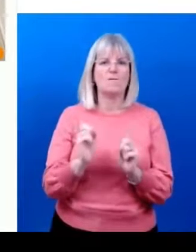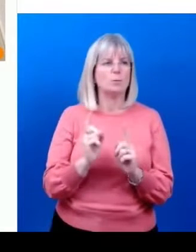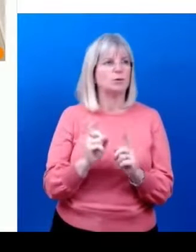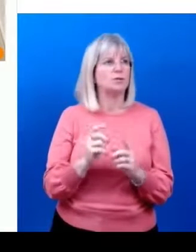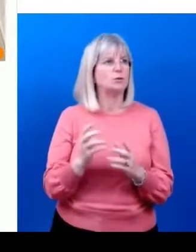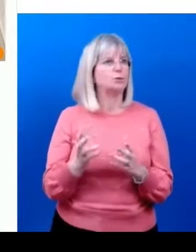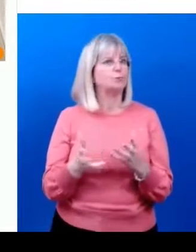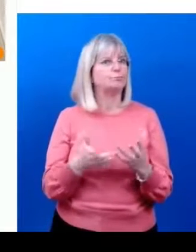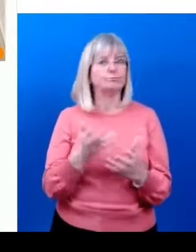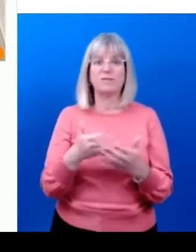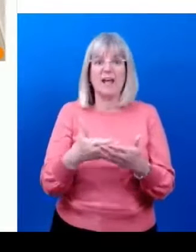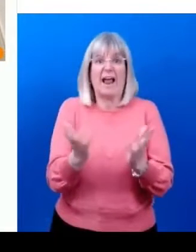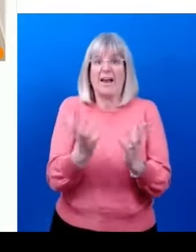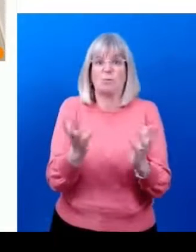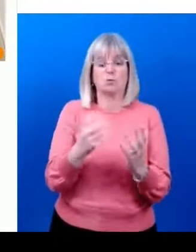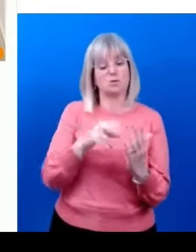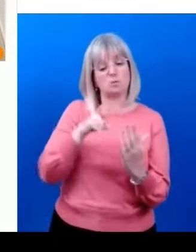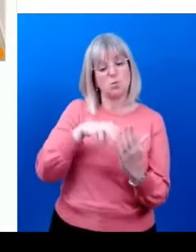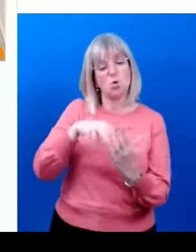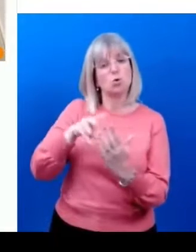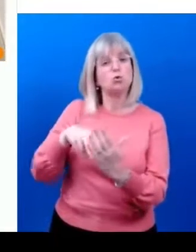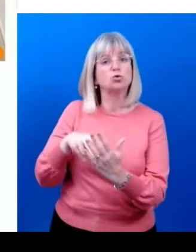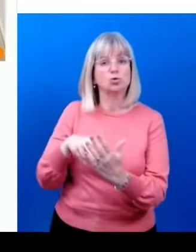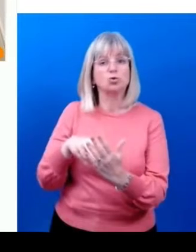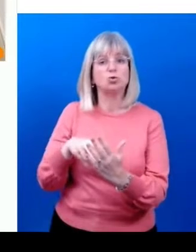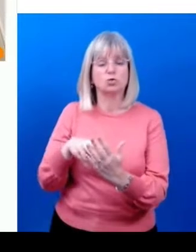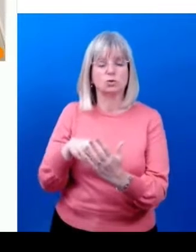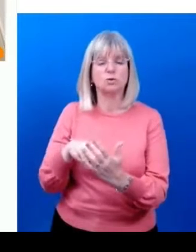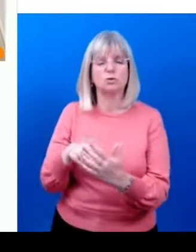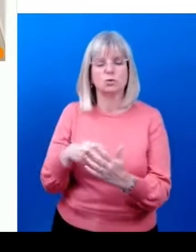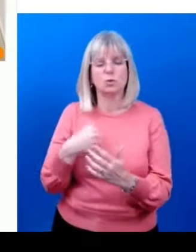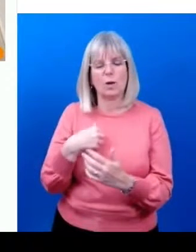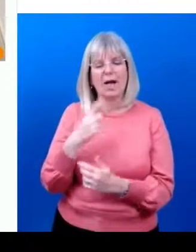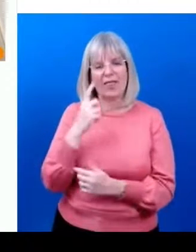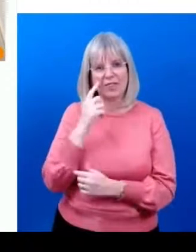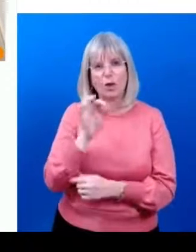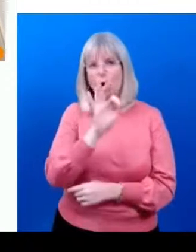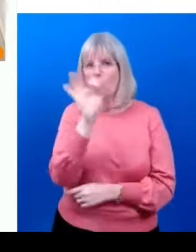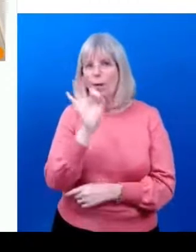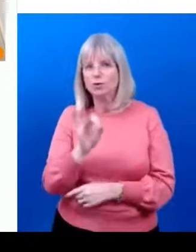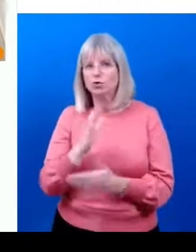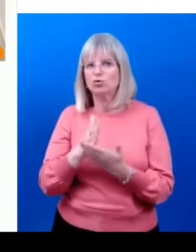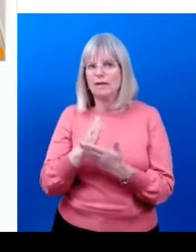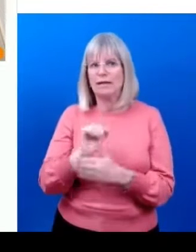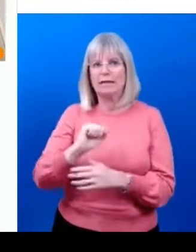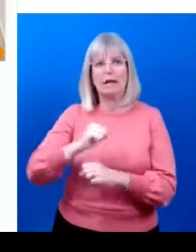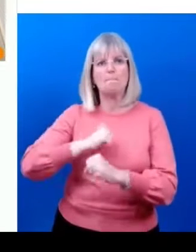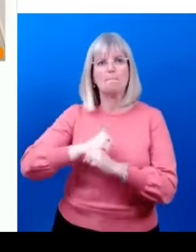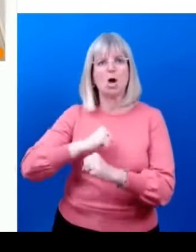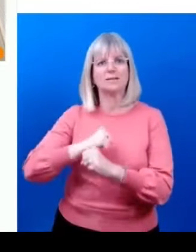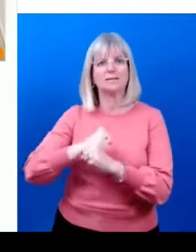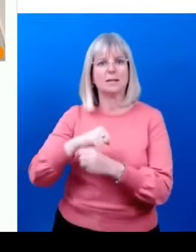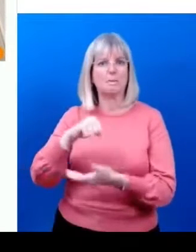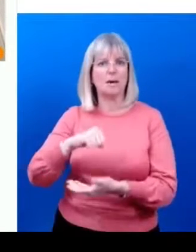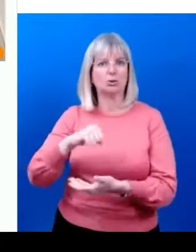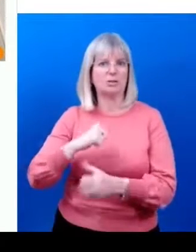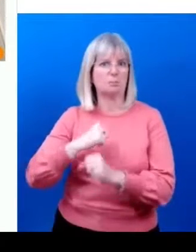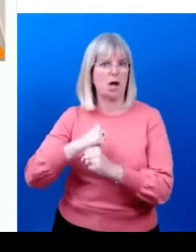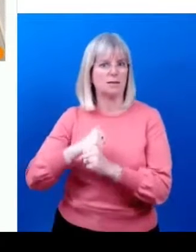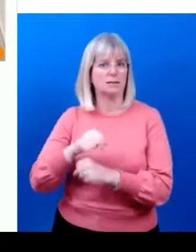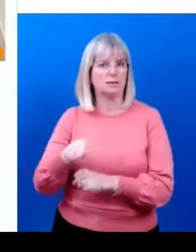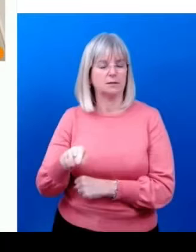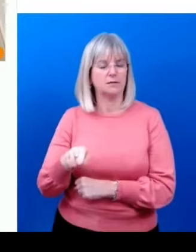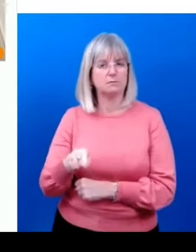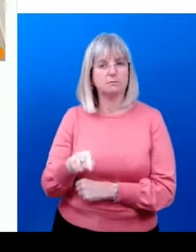it. So I think the question is more of a marketing budget. You know, it's do you want it available